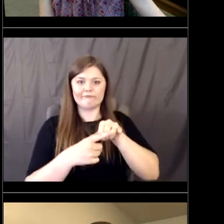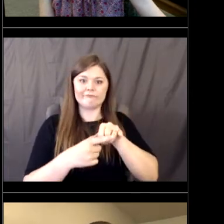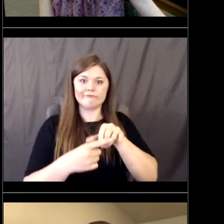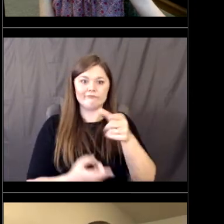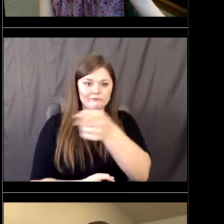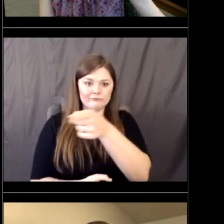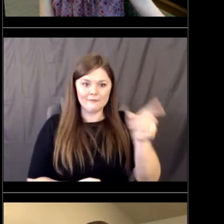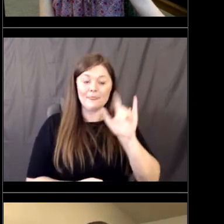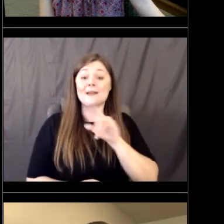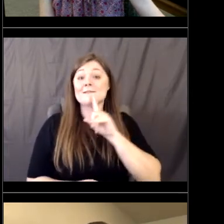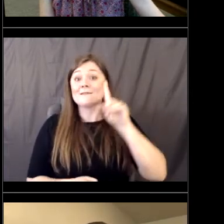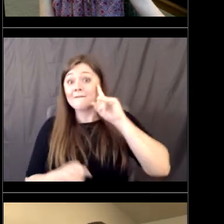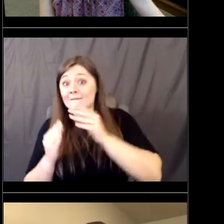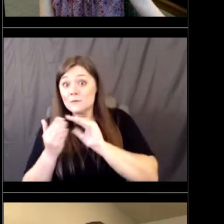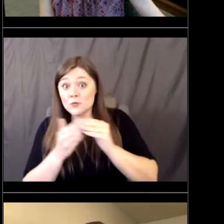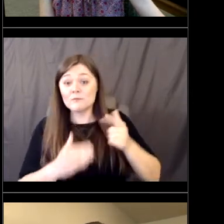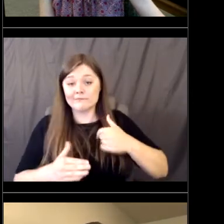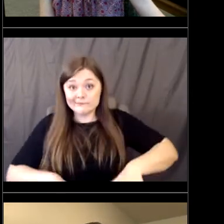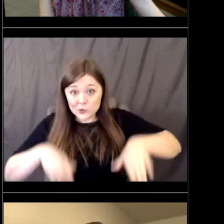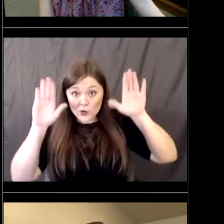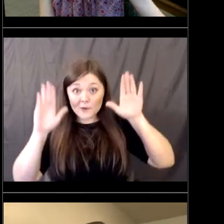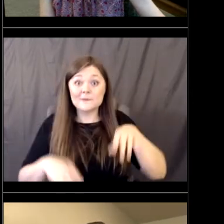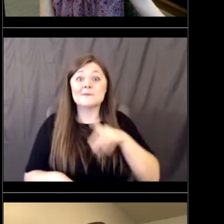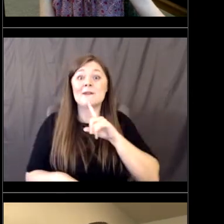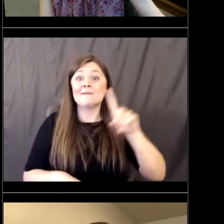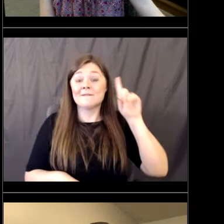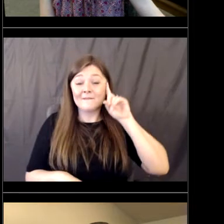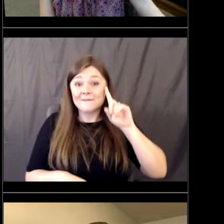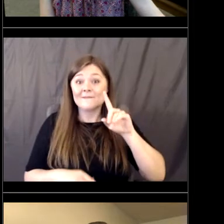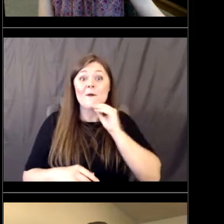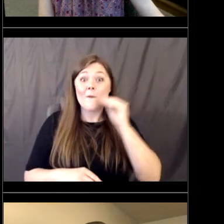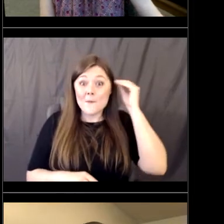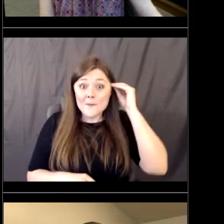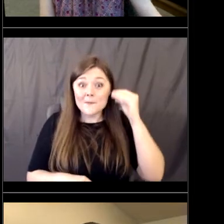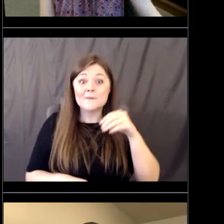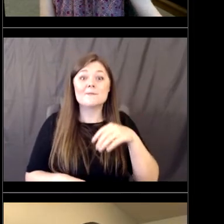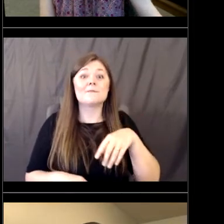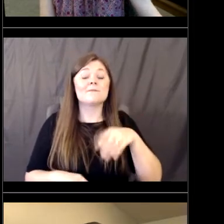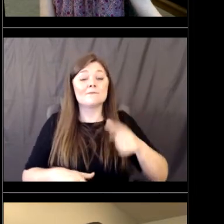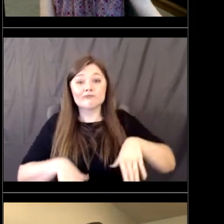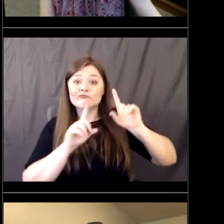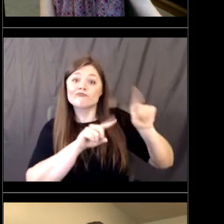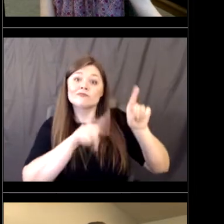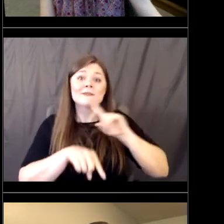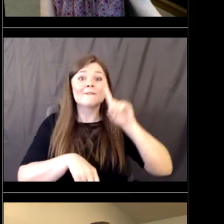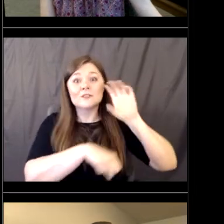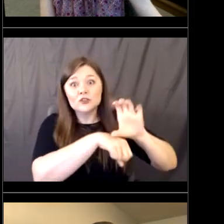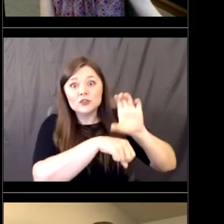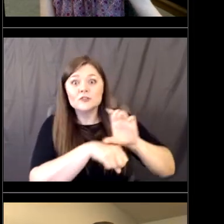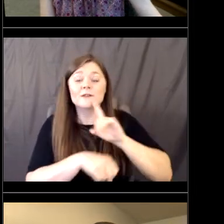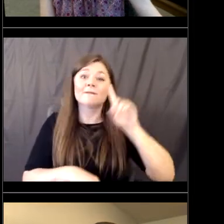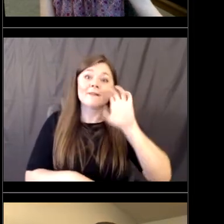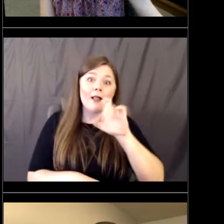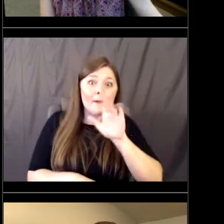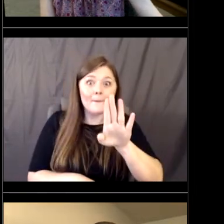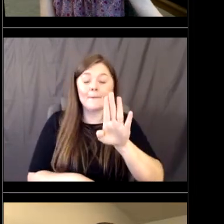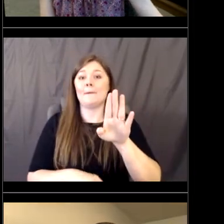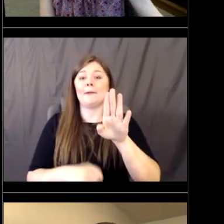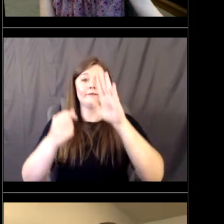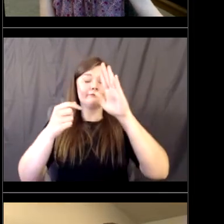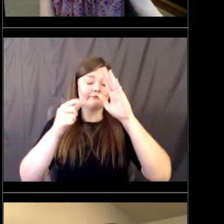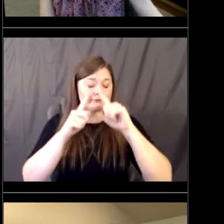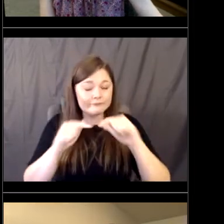culture, I grew up in a deaf home and grew up going to deaf clubs, deaf churches, anything you could think of